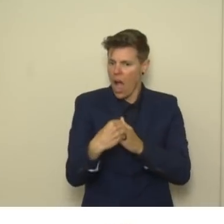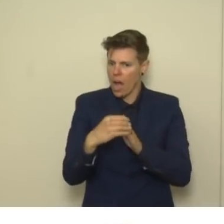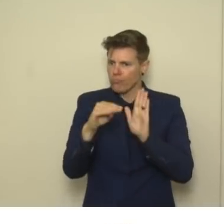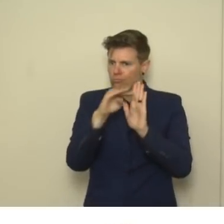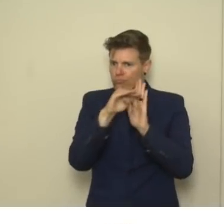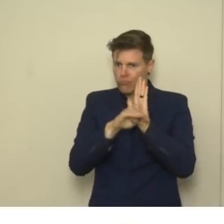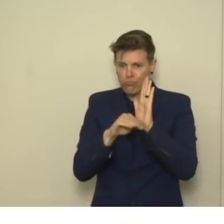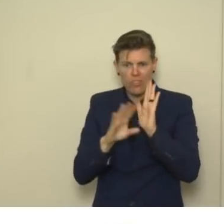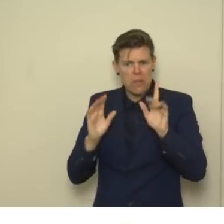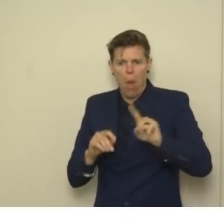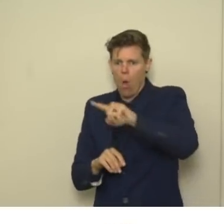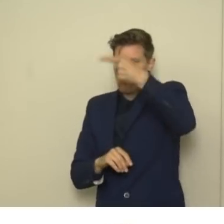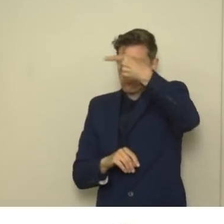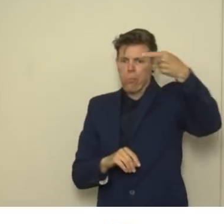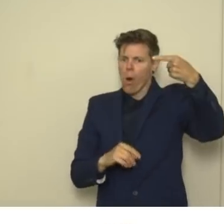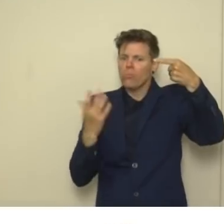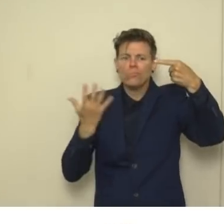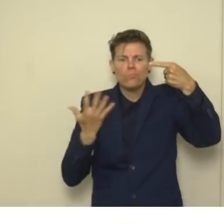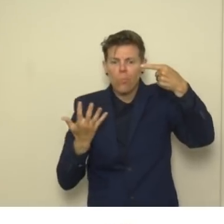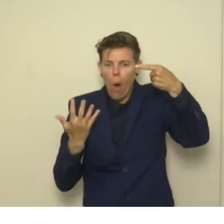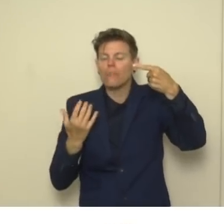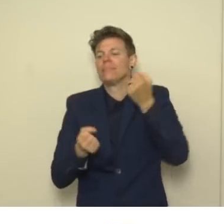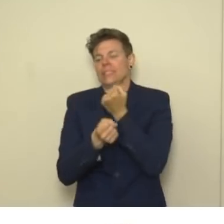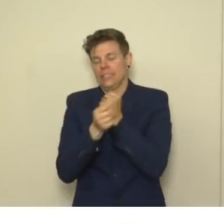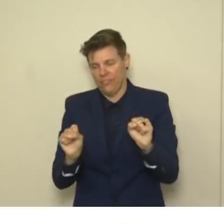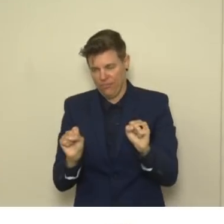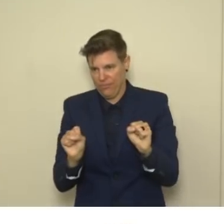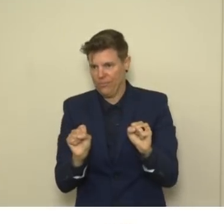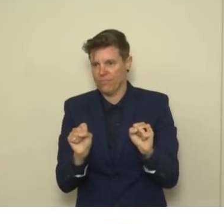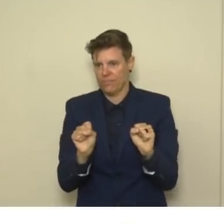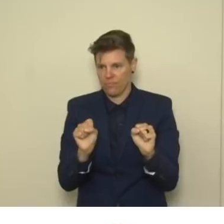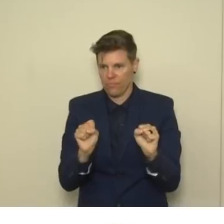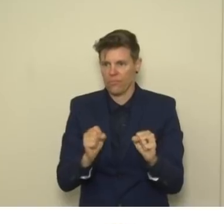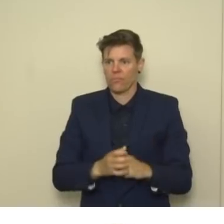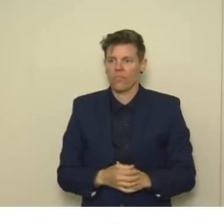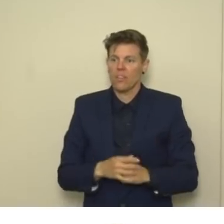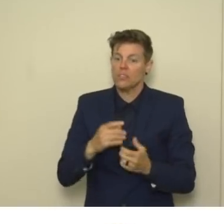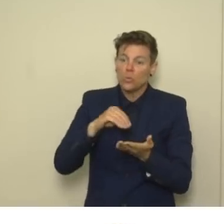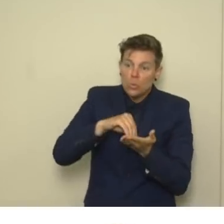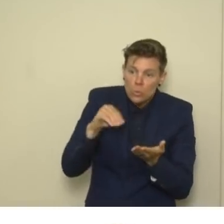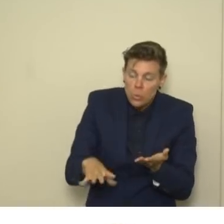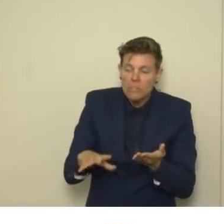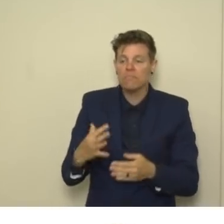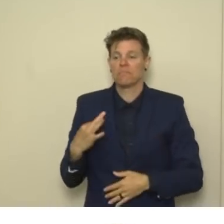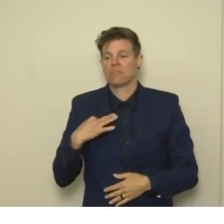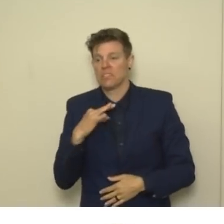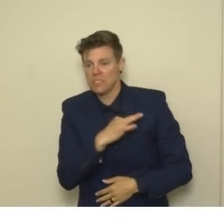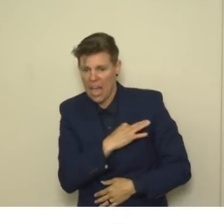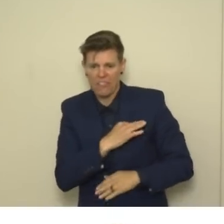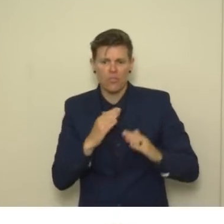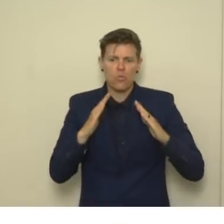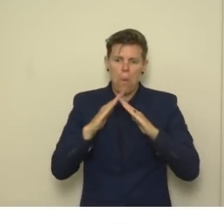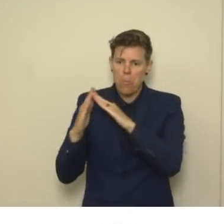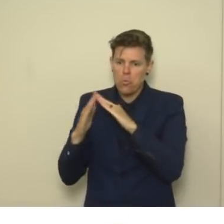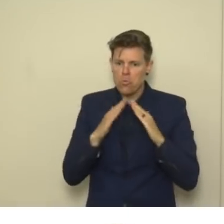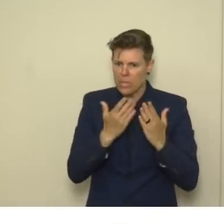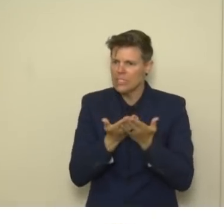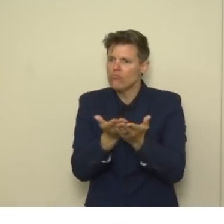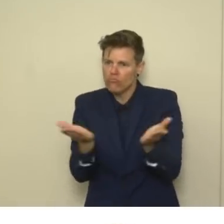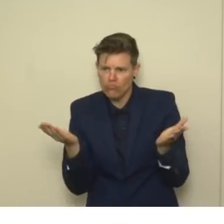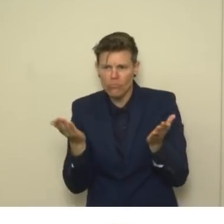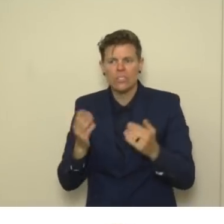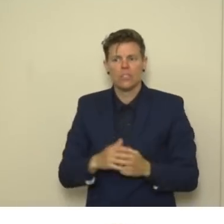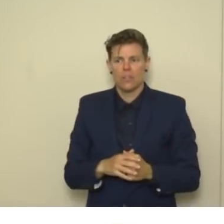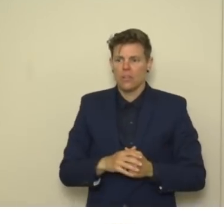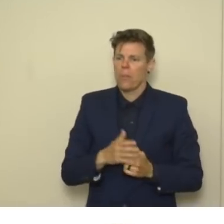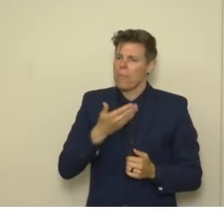students, their staff, and our communities. We're going to maximize the number of safe,